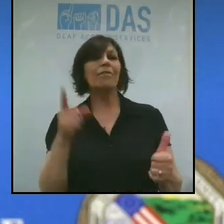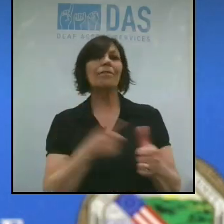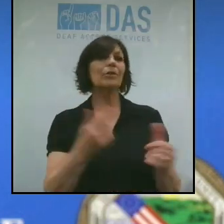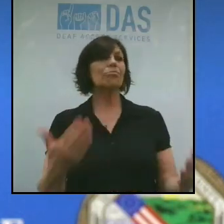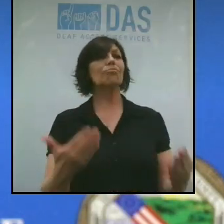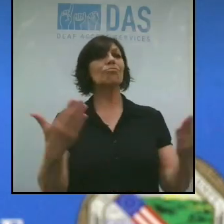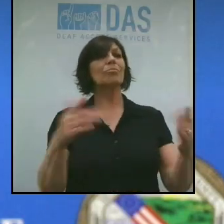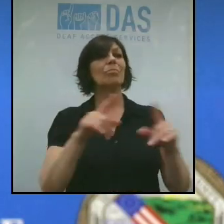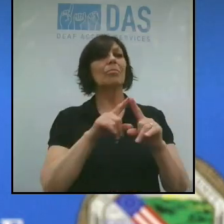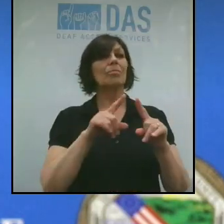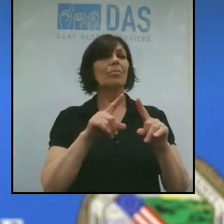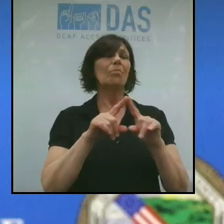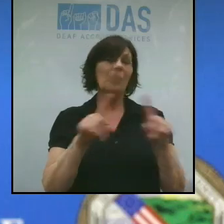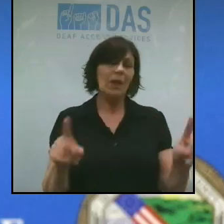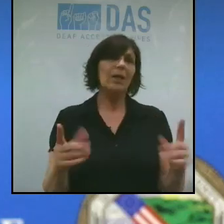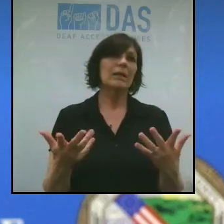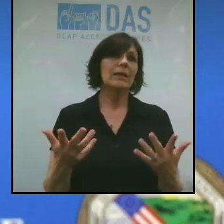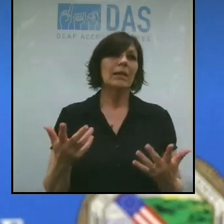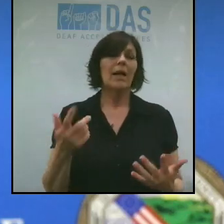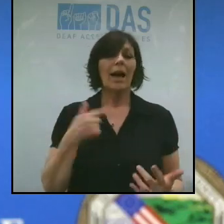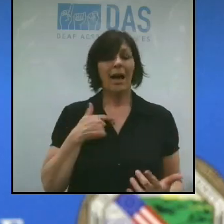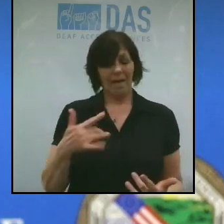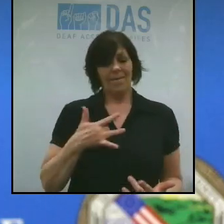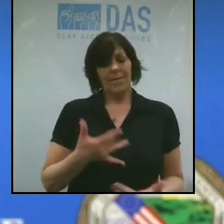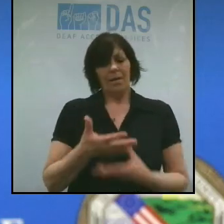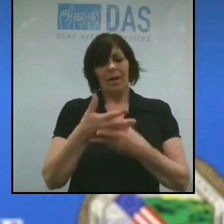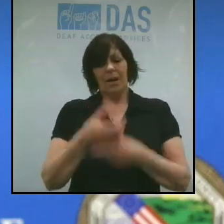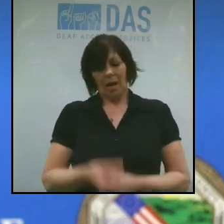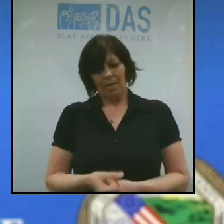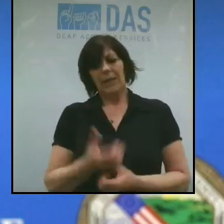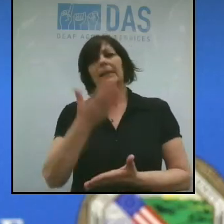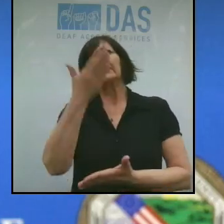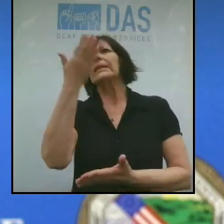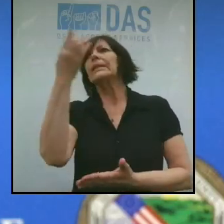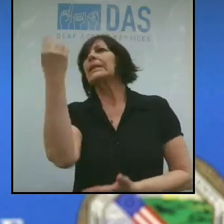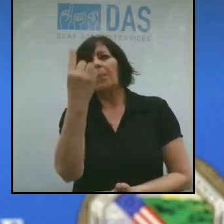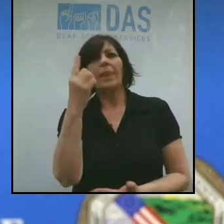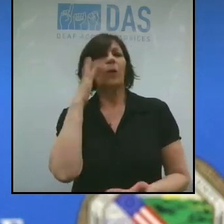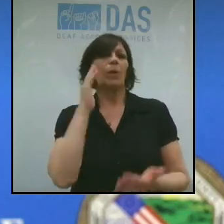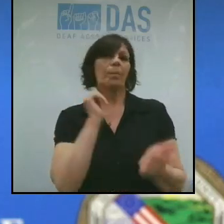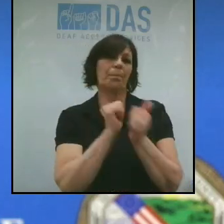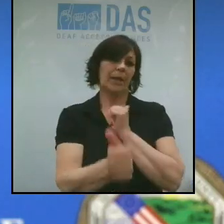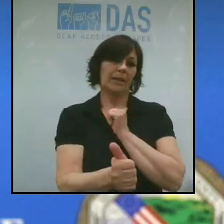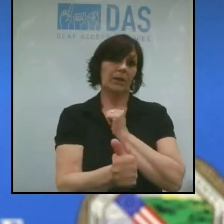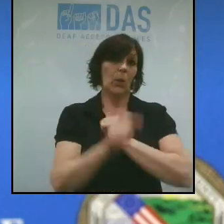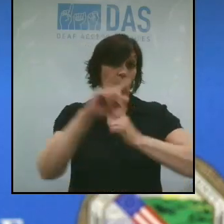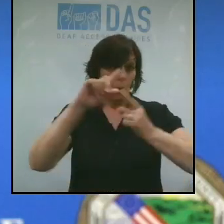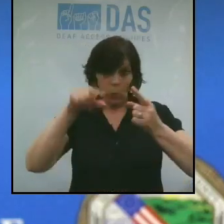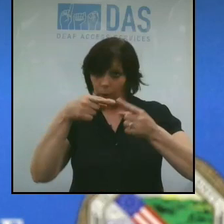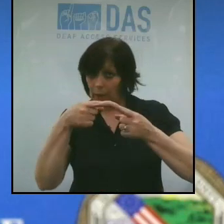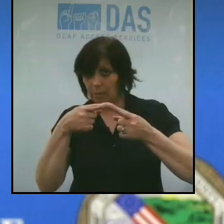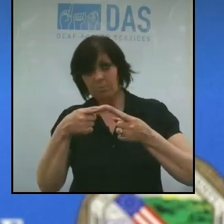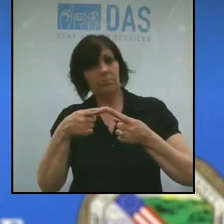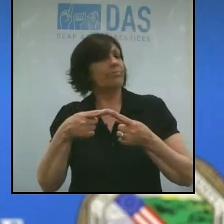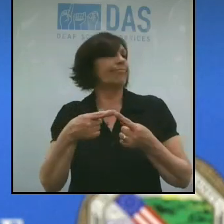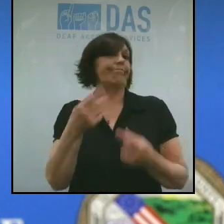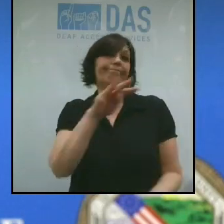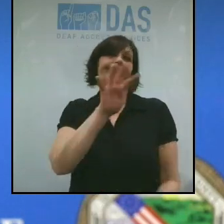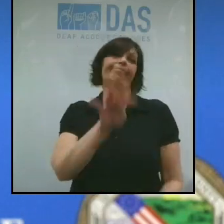probably pass the House today, but I do feel confident that something will get passed. Now, the timing on it, I'm not exactly